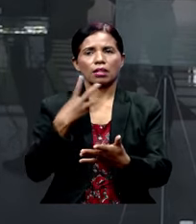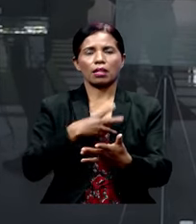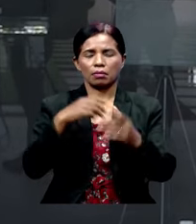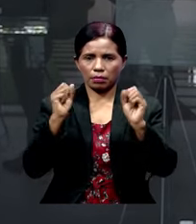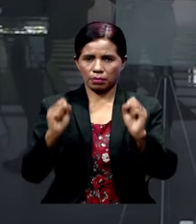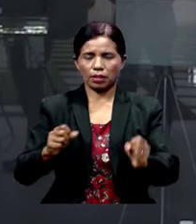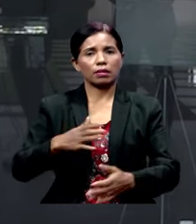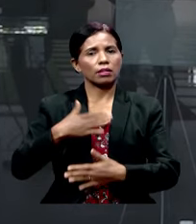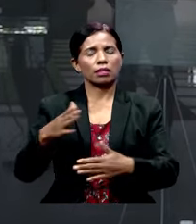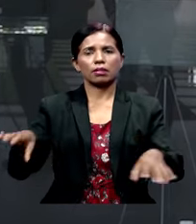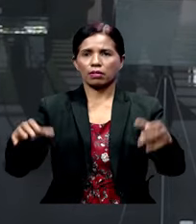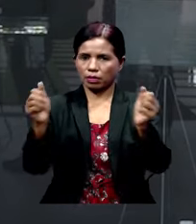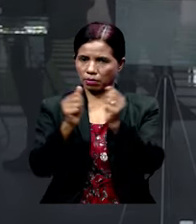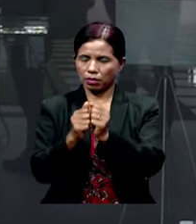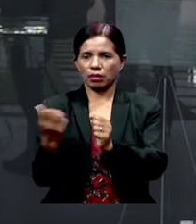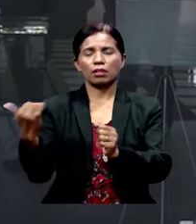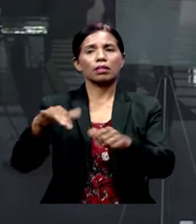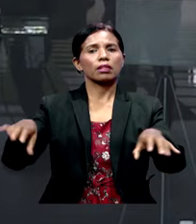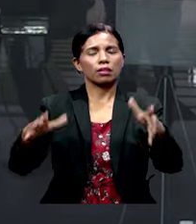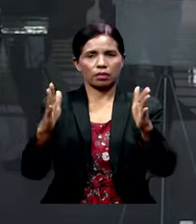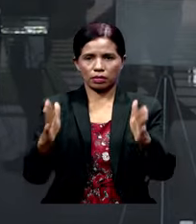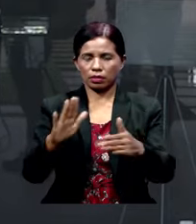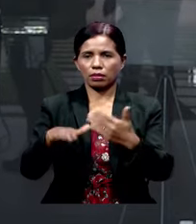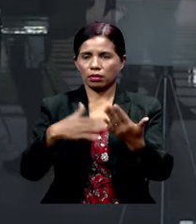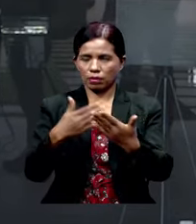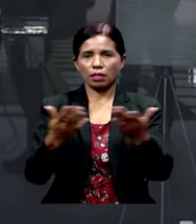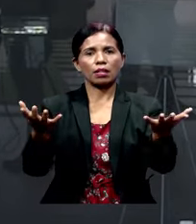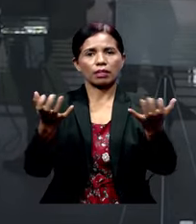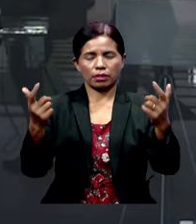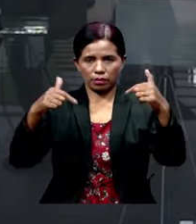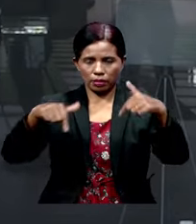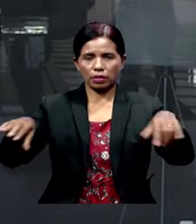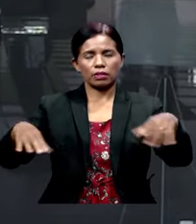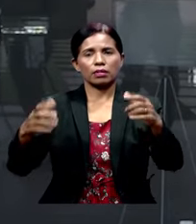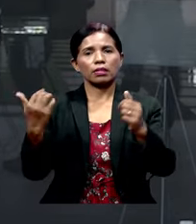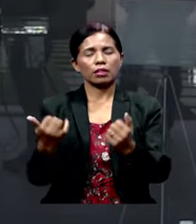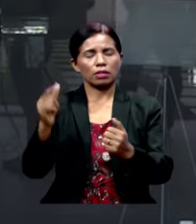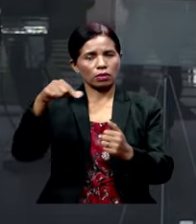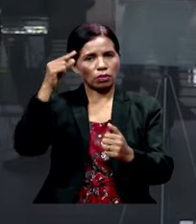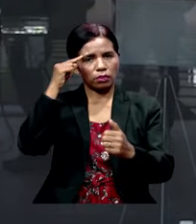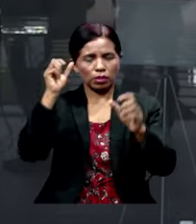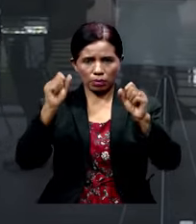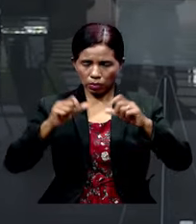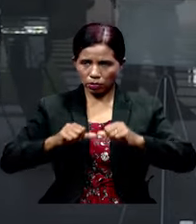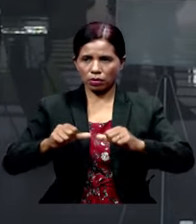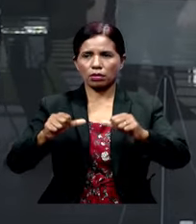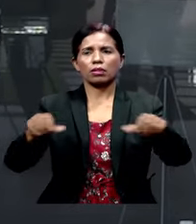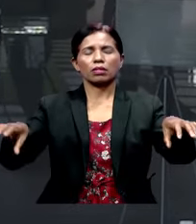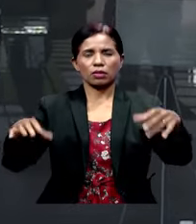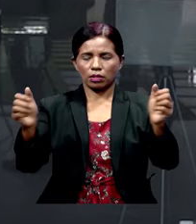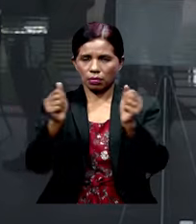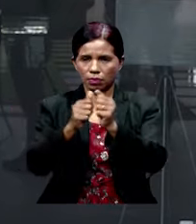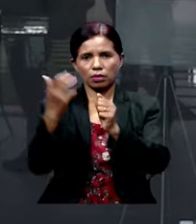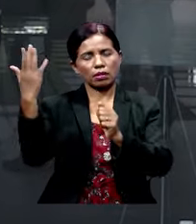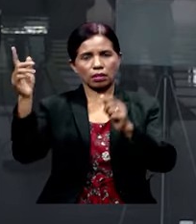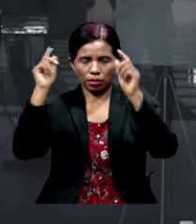strategic partnership in place, and that was signed earlier this year. The Northern Territory Government intends to continue to work with the Government of Timor